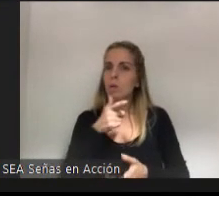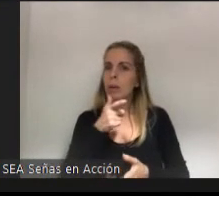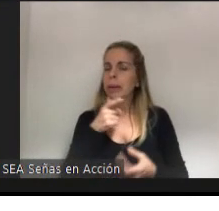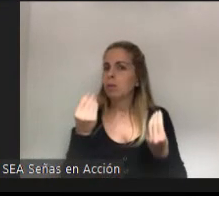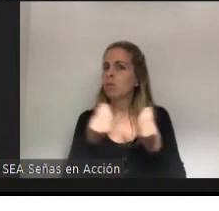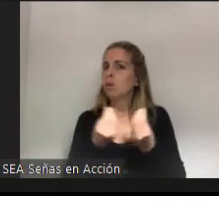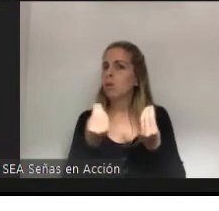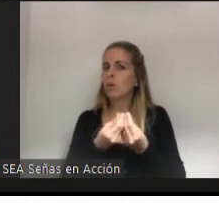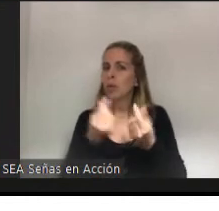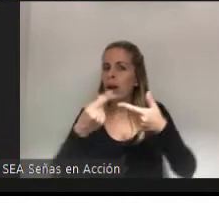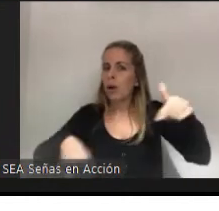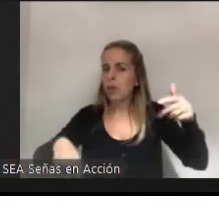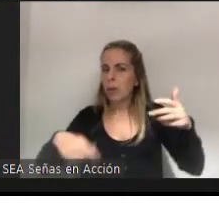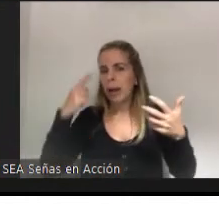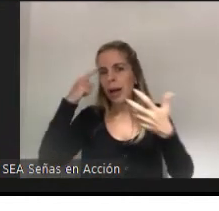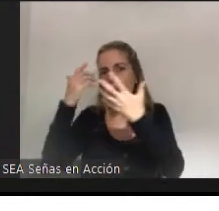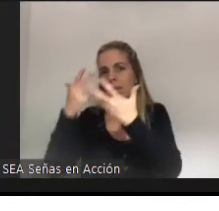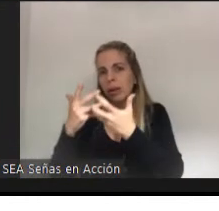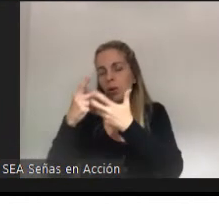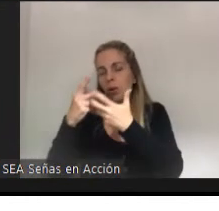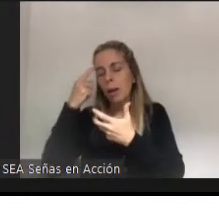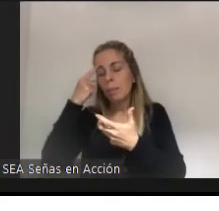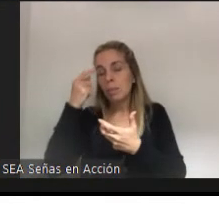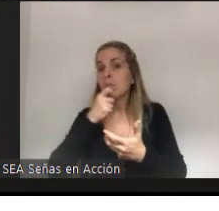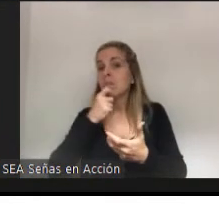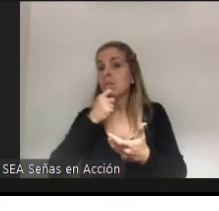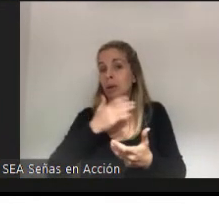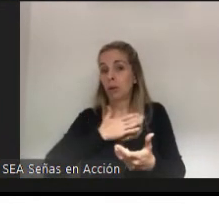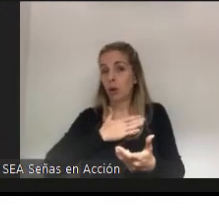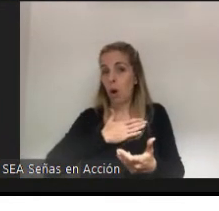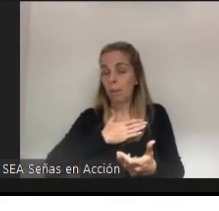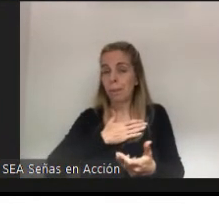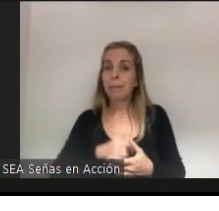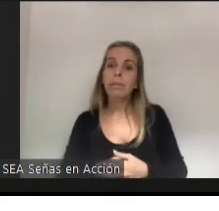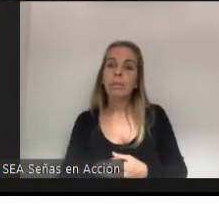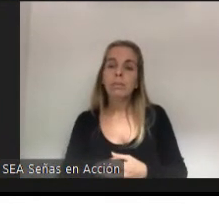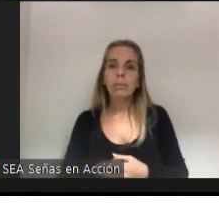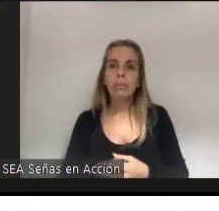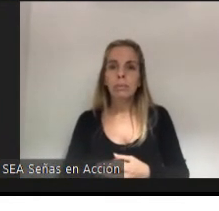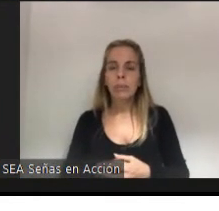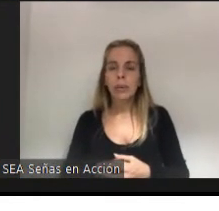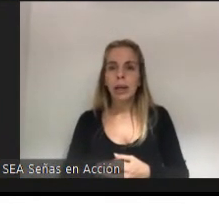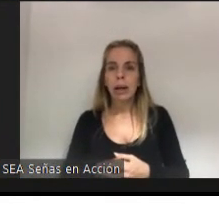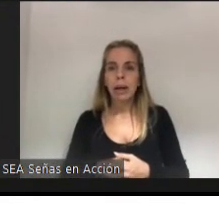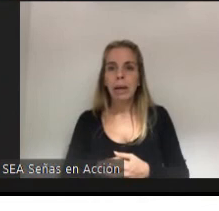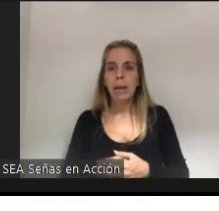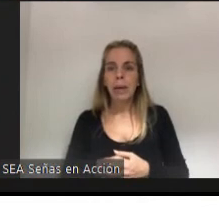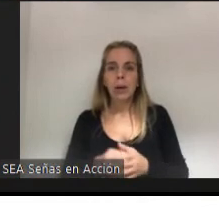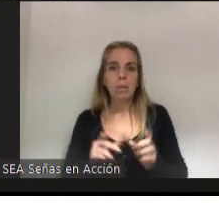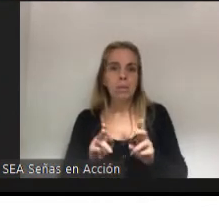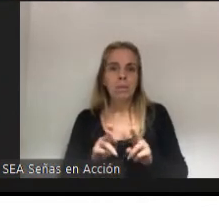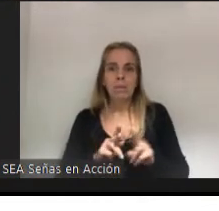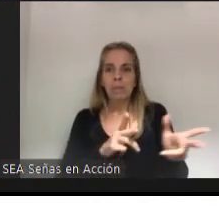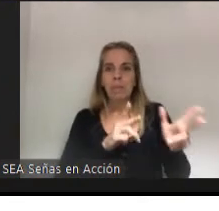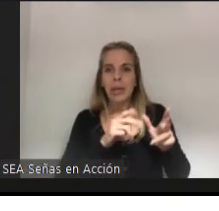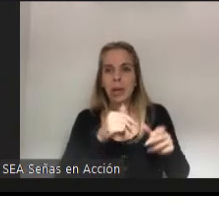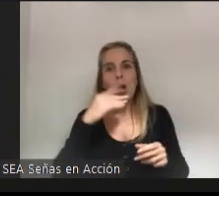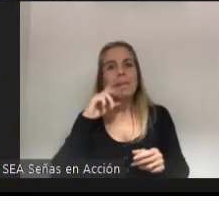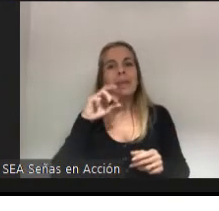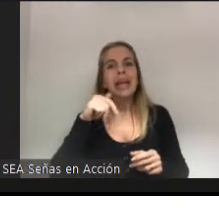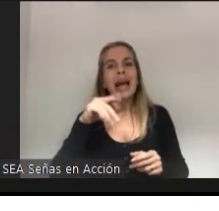I think there's a lot we have to think about. In my own case, as Diana mentioned,